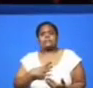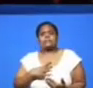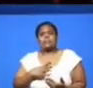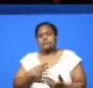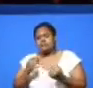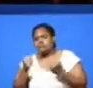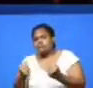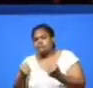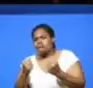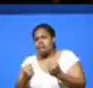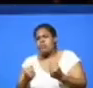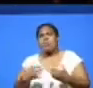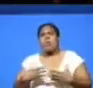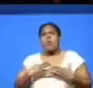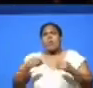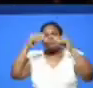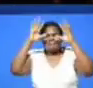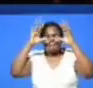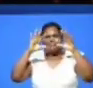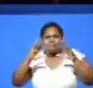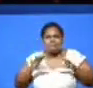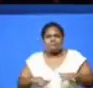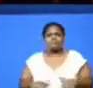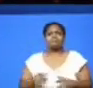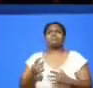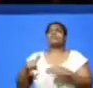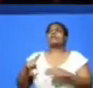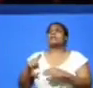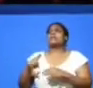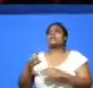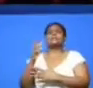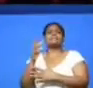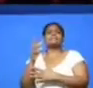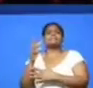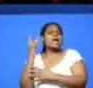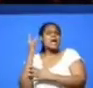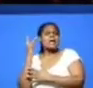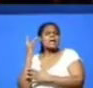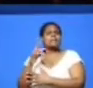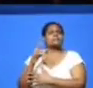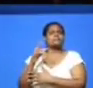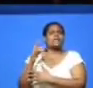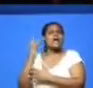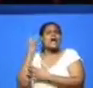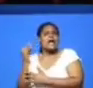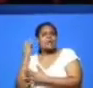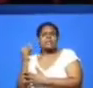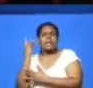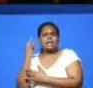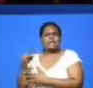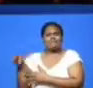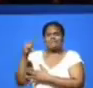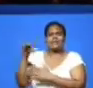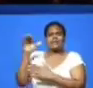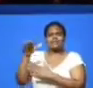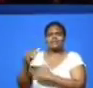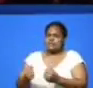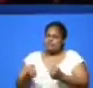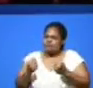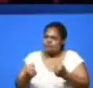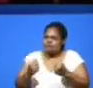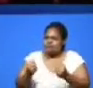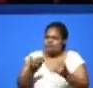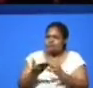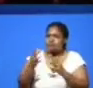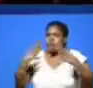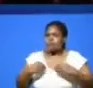through snow somewhere in the Carolinas, struggling through snow. Son, if you're listening